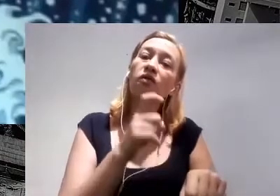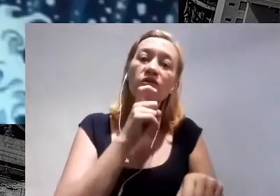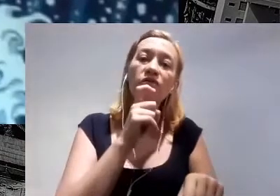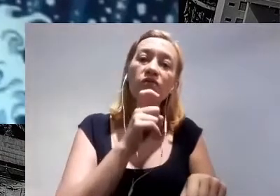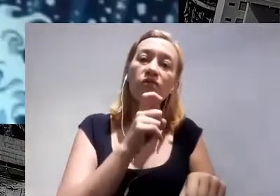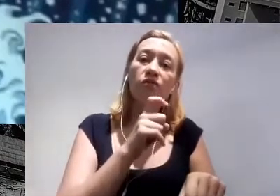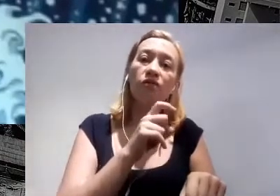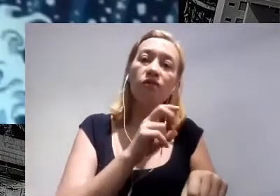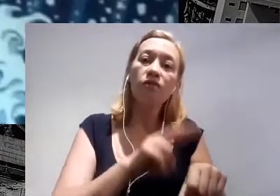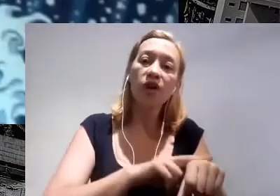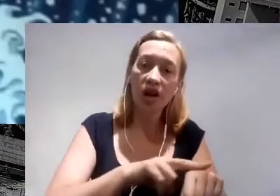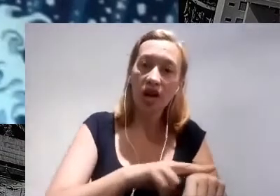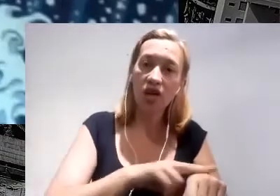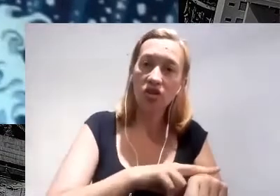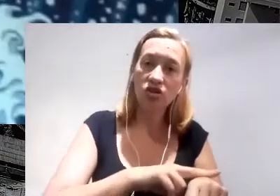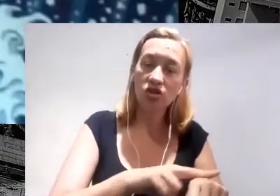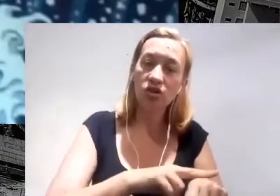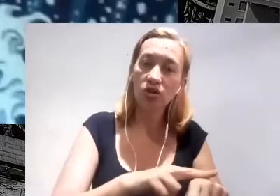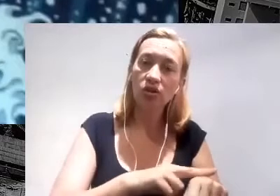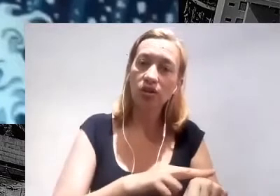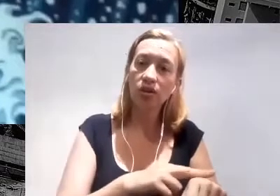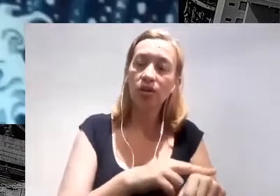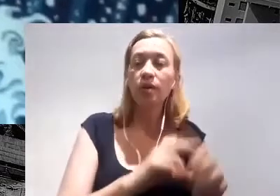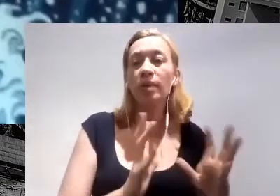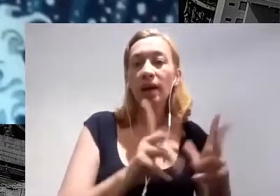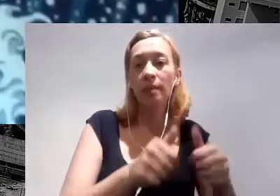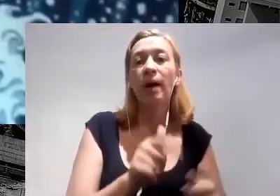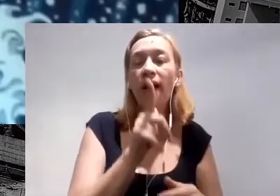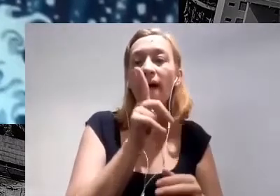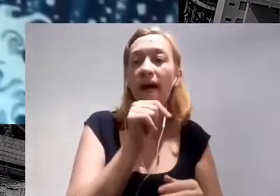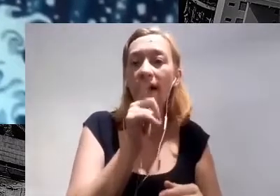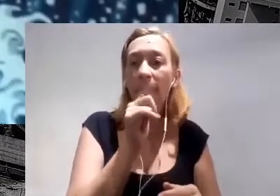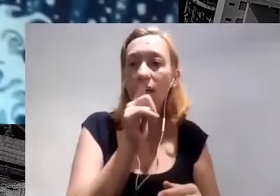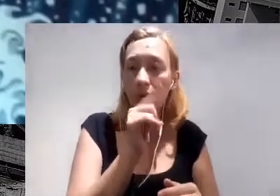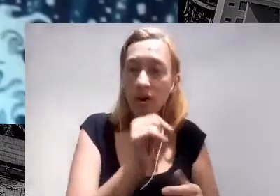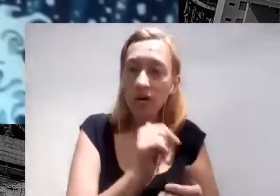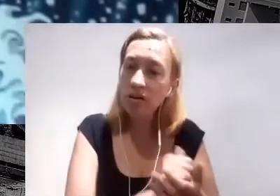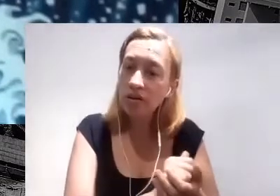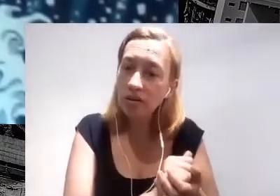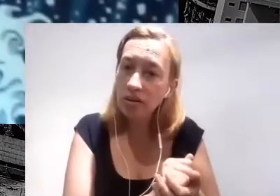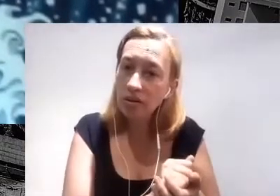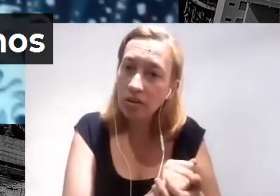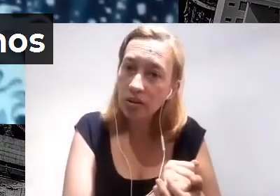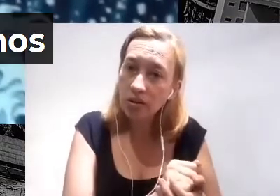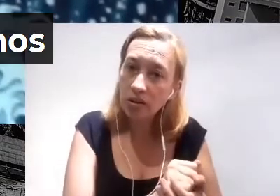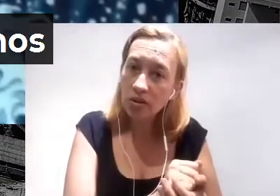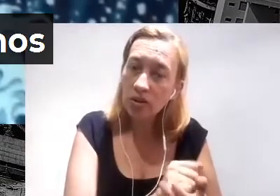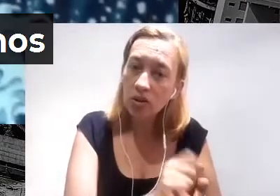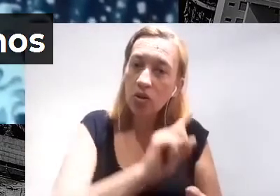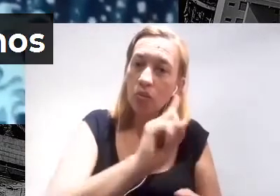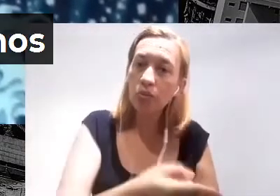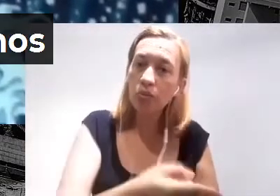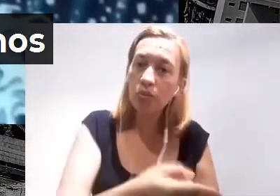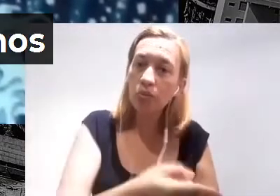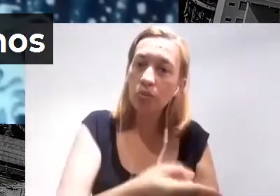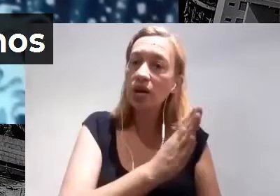$1 billion over 10 years on similar approaches because it made sense economically.